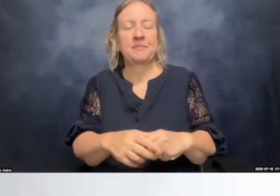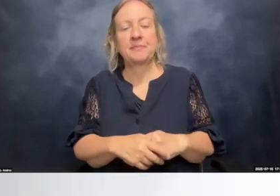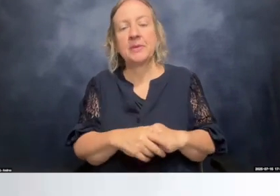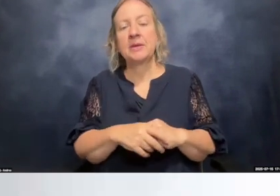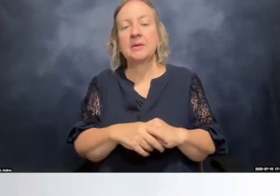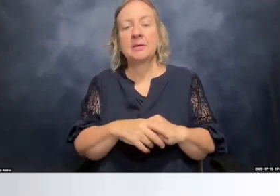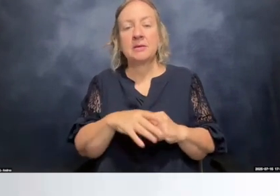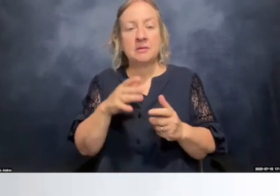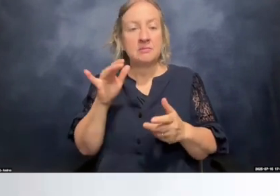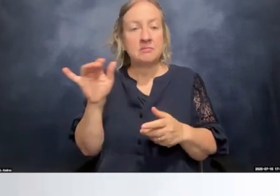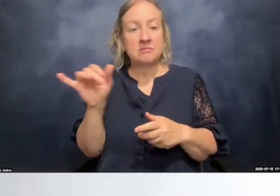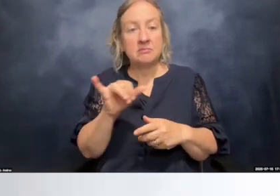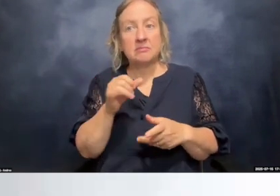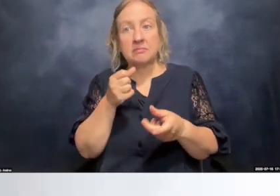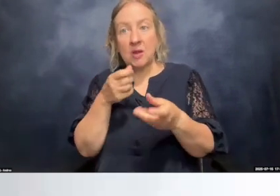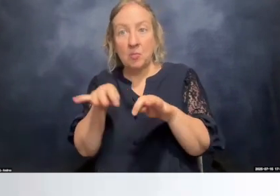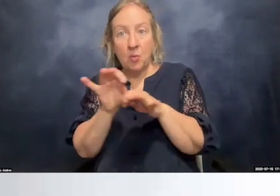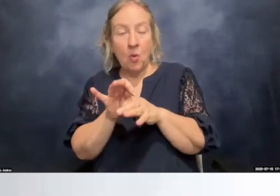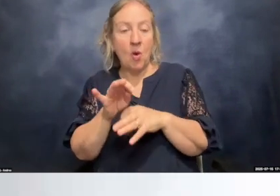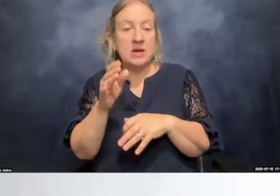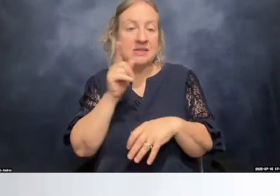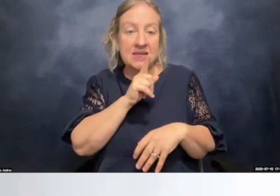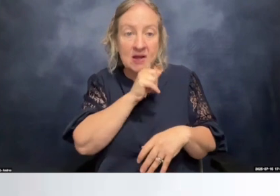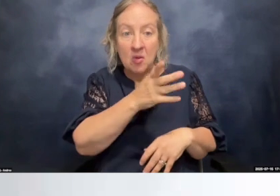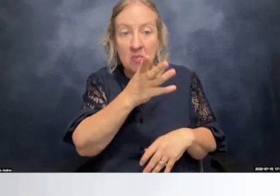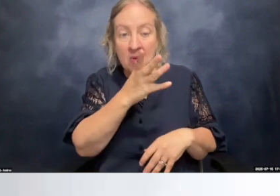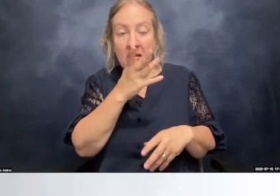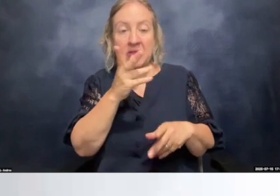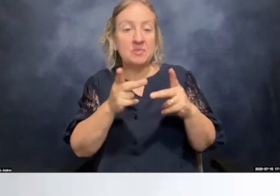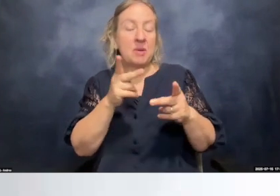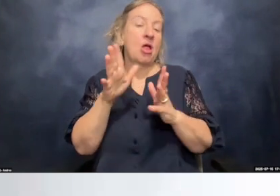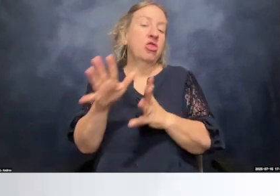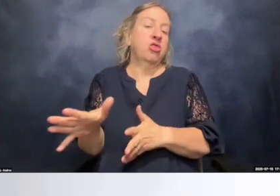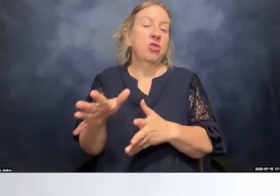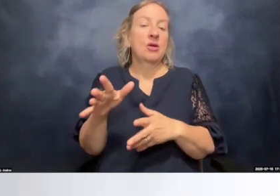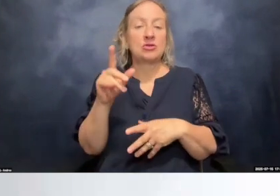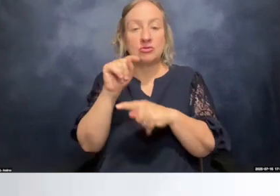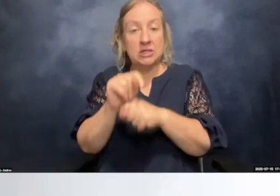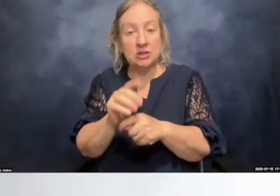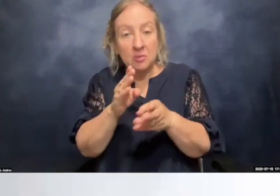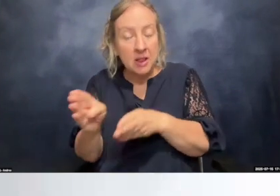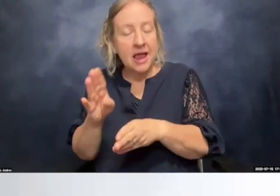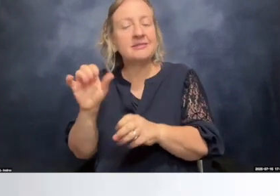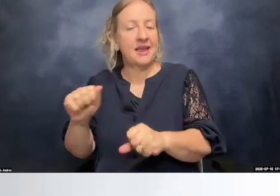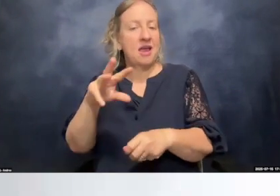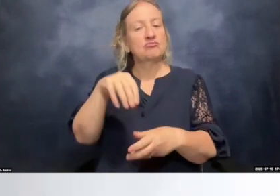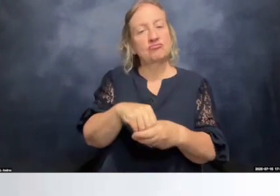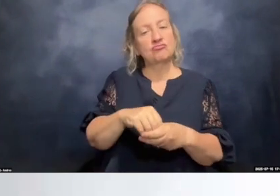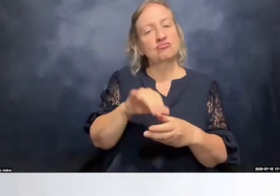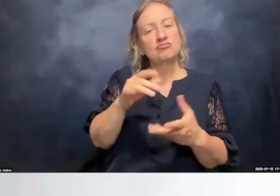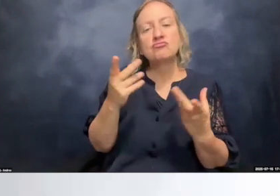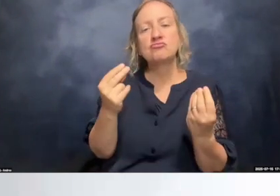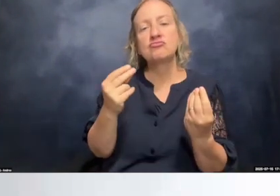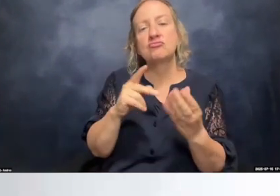Seniors, the unhoused, single mothers, people often left out of traditional planning have a voice in these projects. When